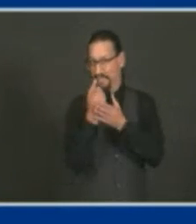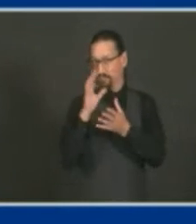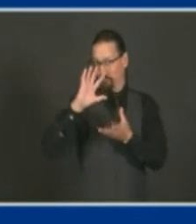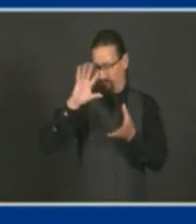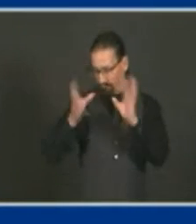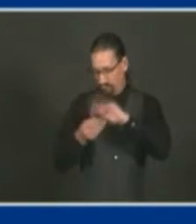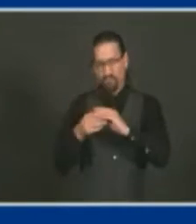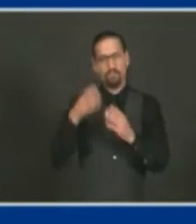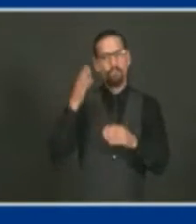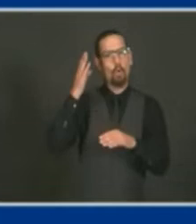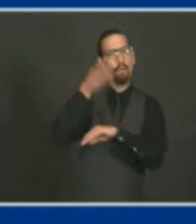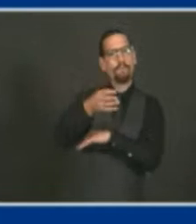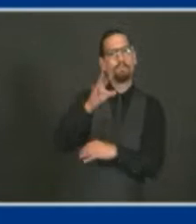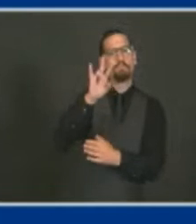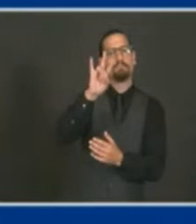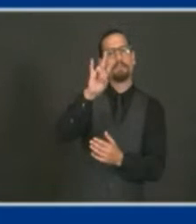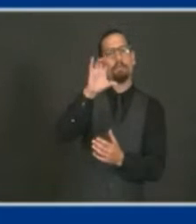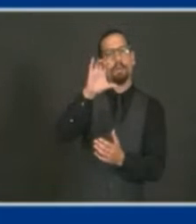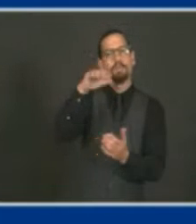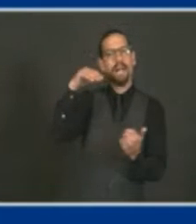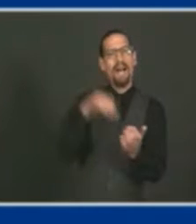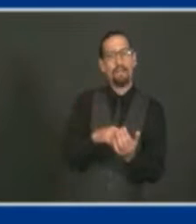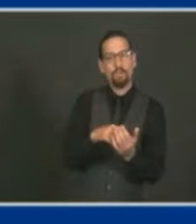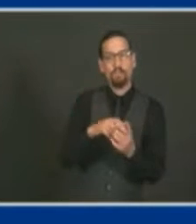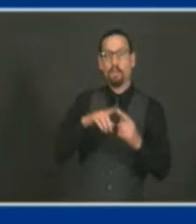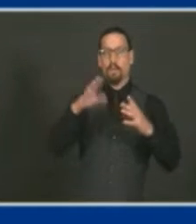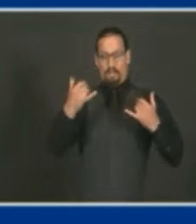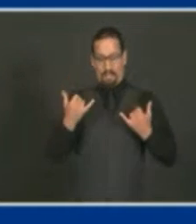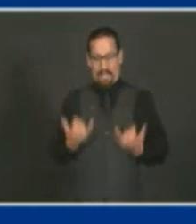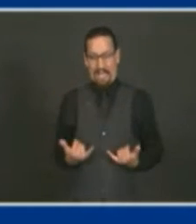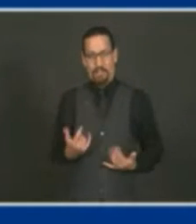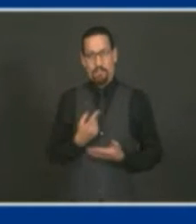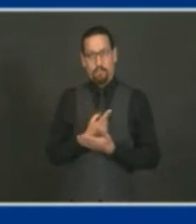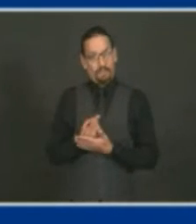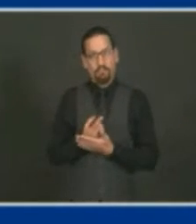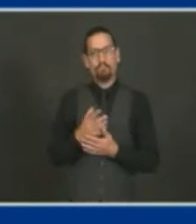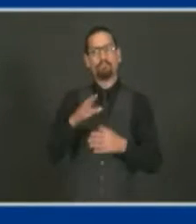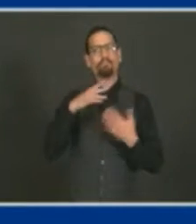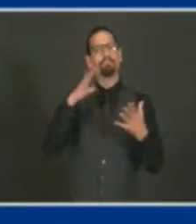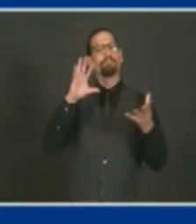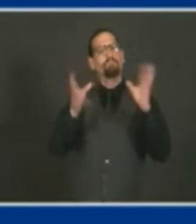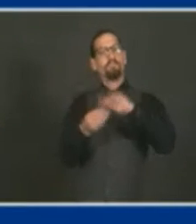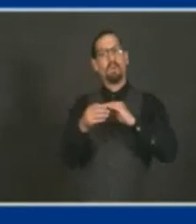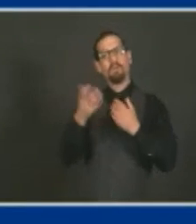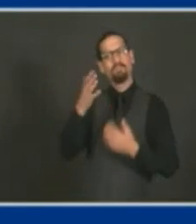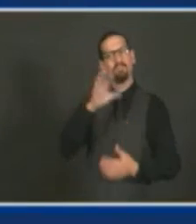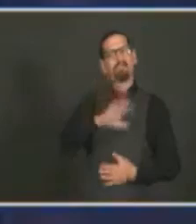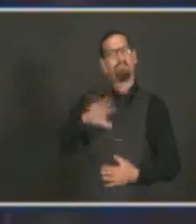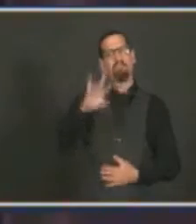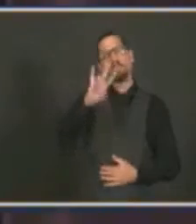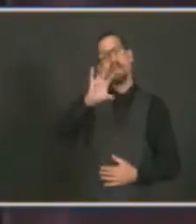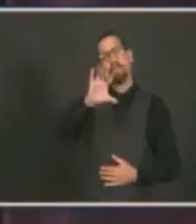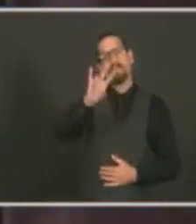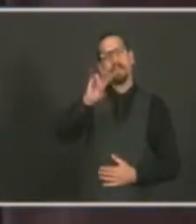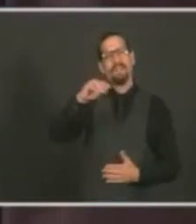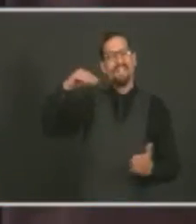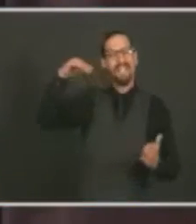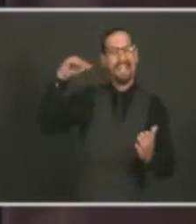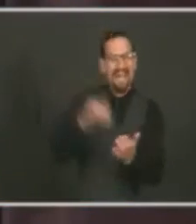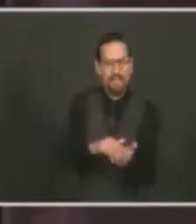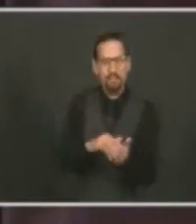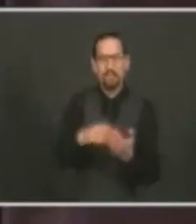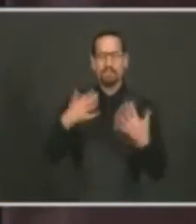performed 770,000 tests. I will say a big thank you to everyone who's been involved with